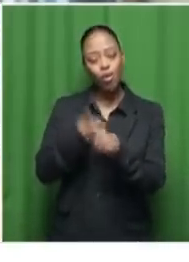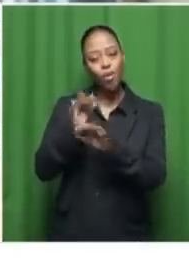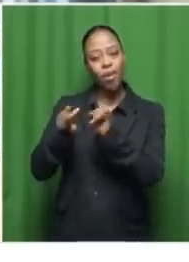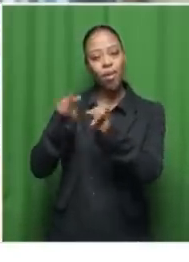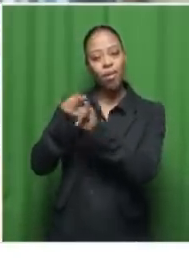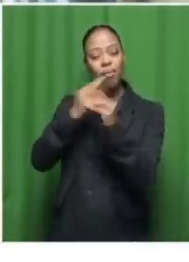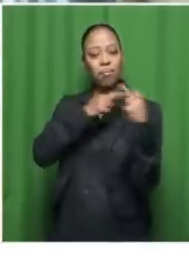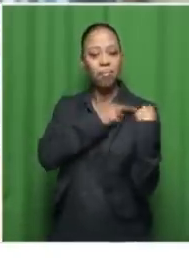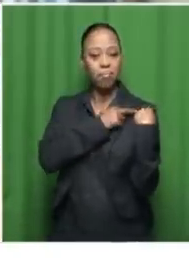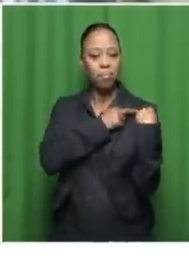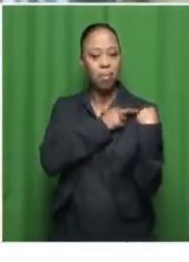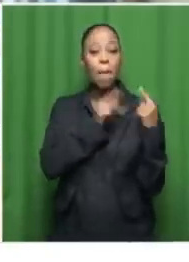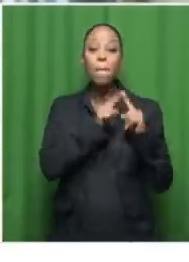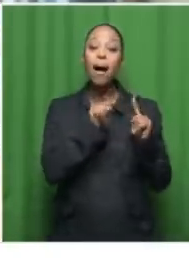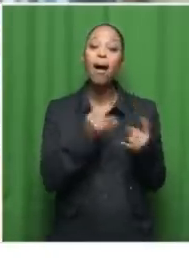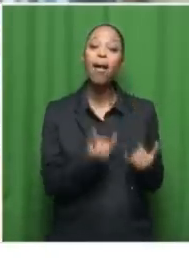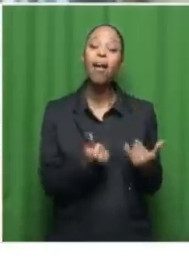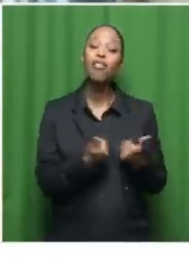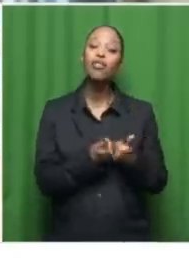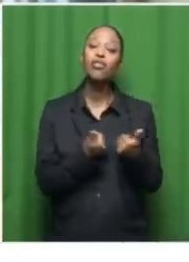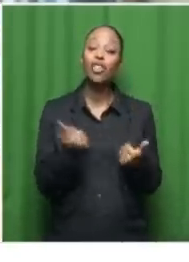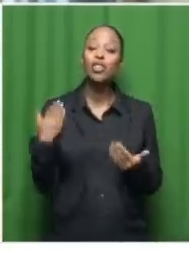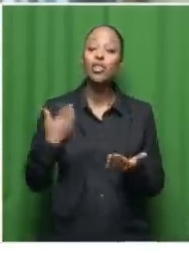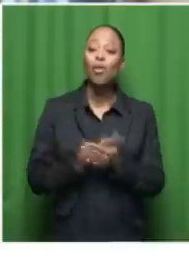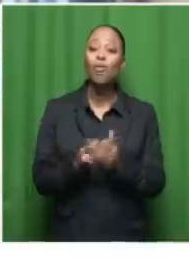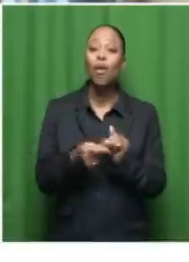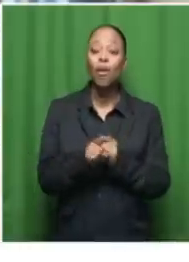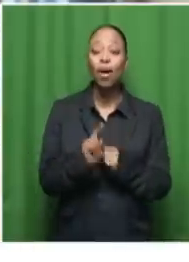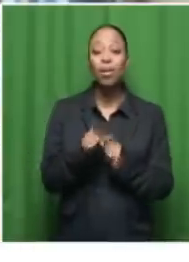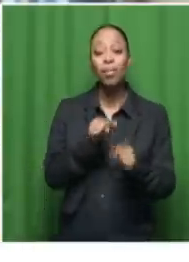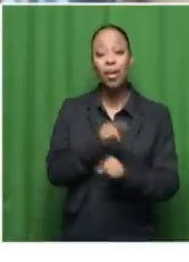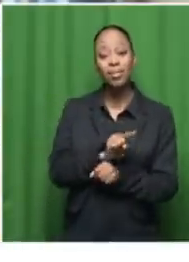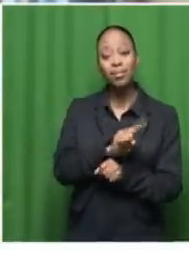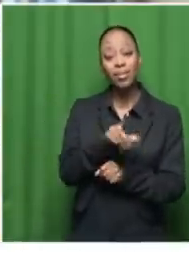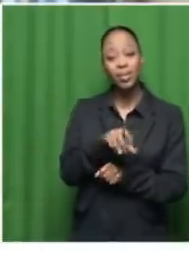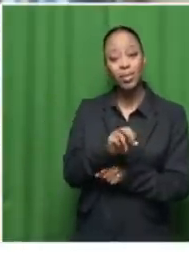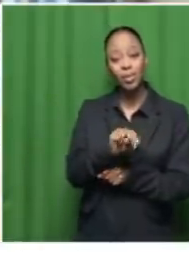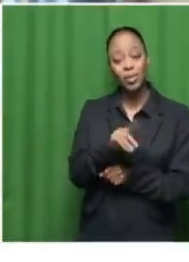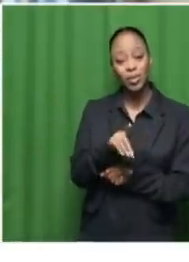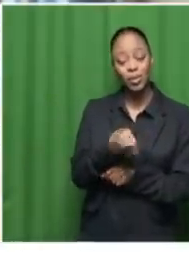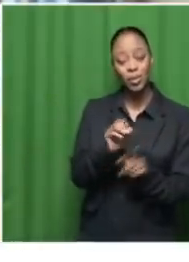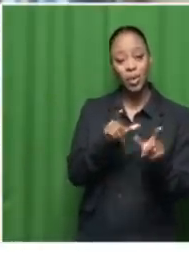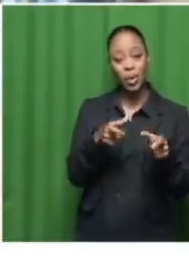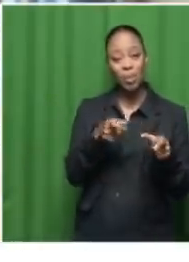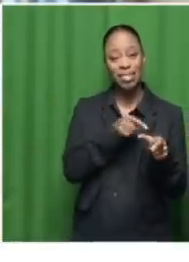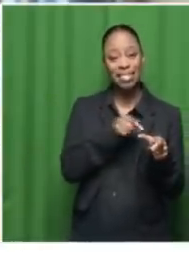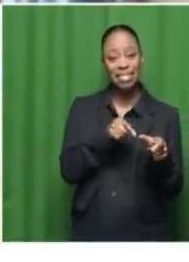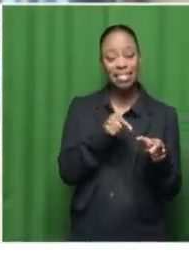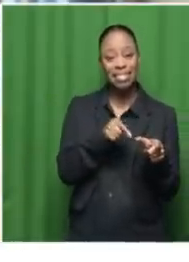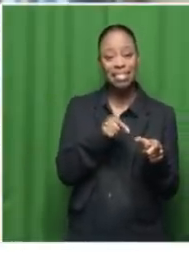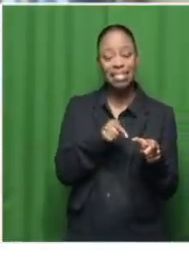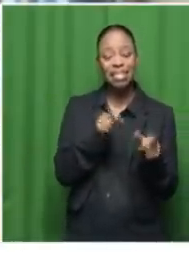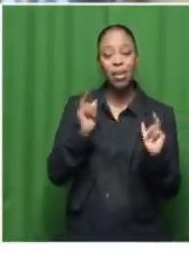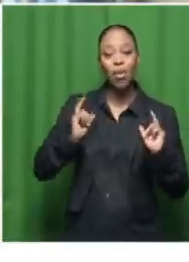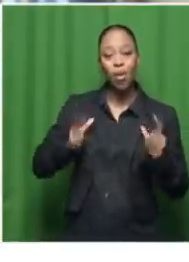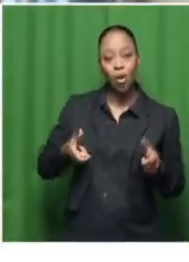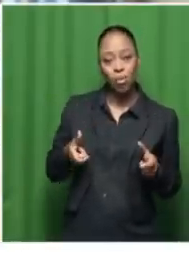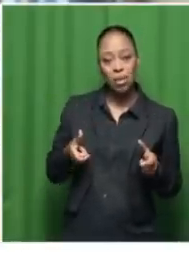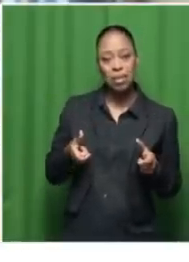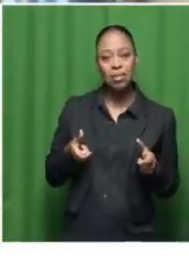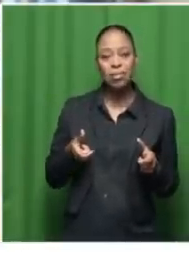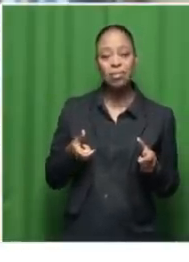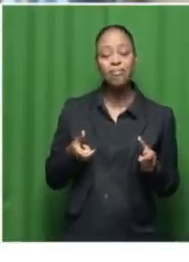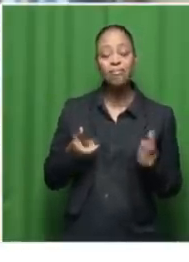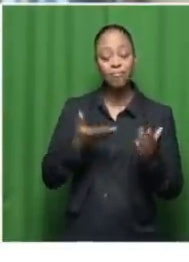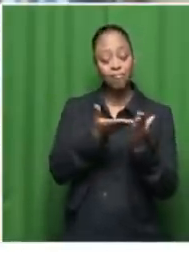obligations. The trouble is, as far as the Zondo Commission is concerned, is that the